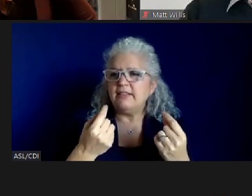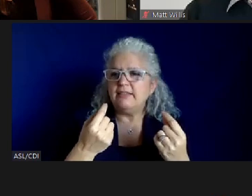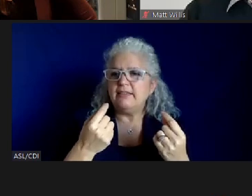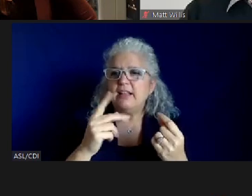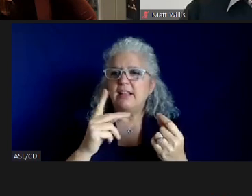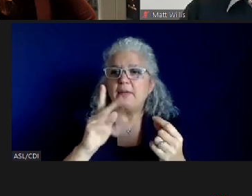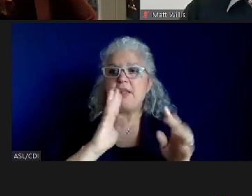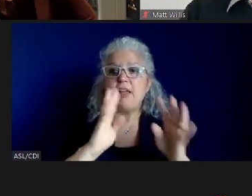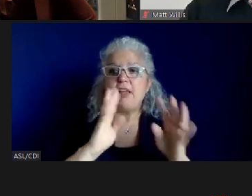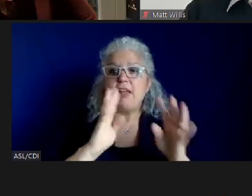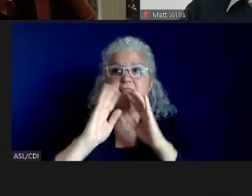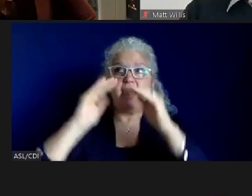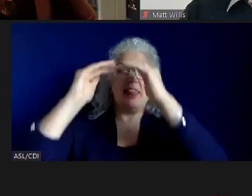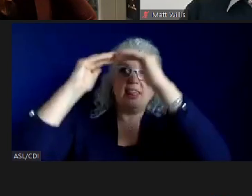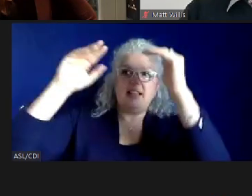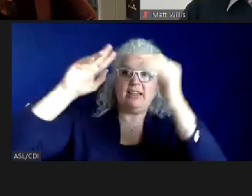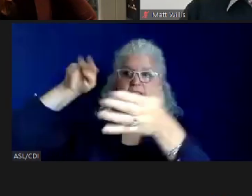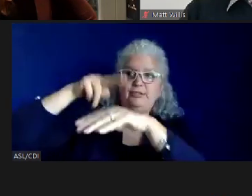smart